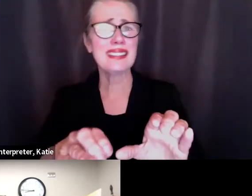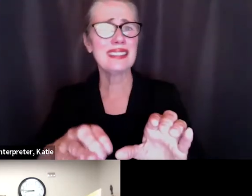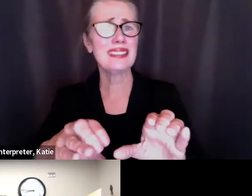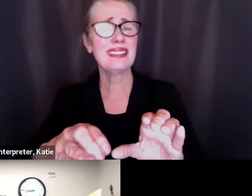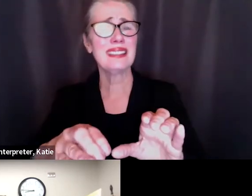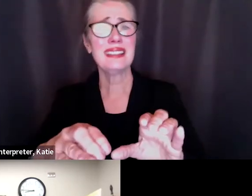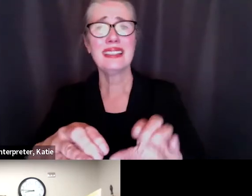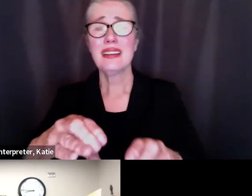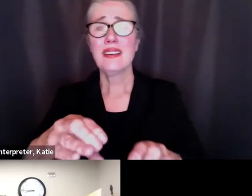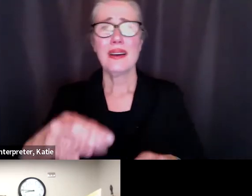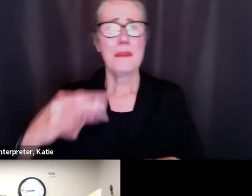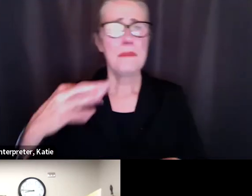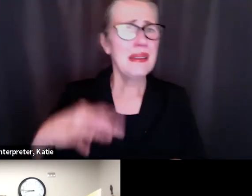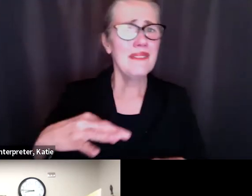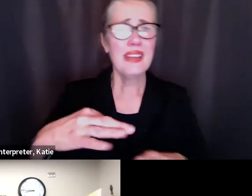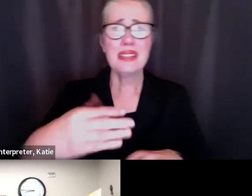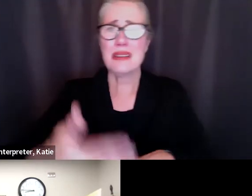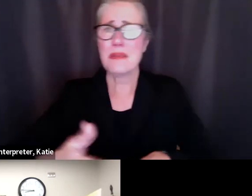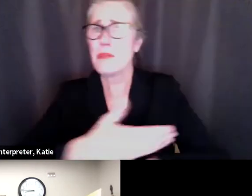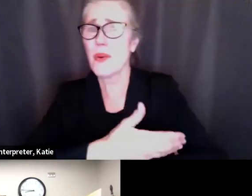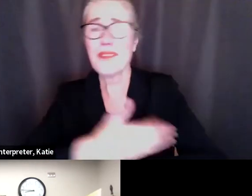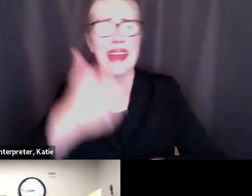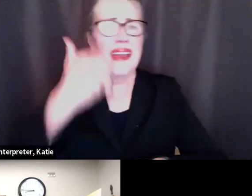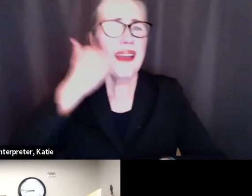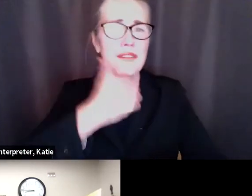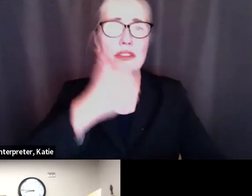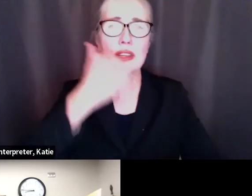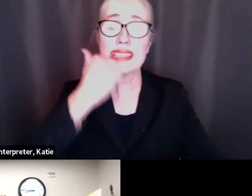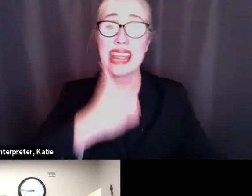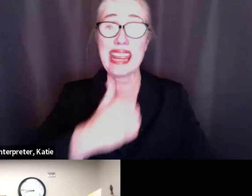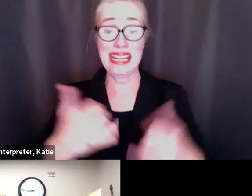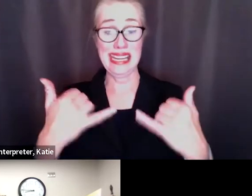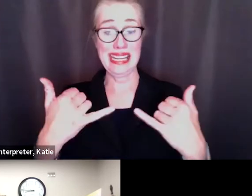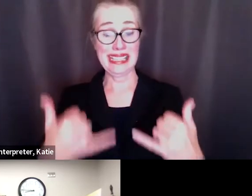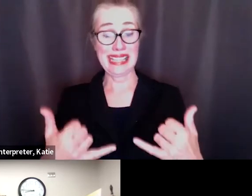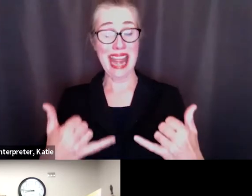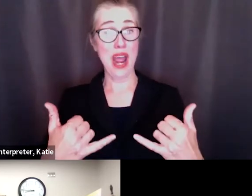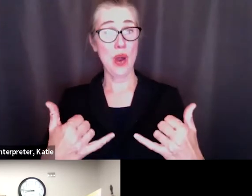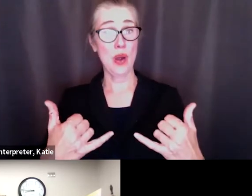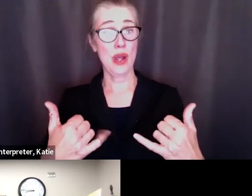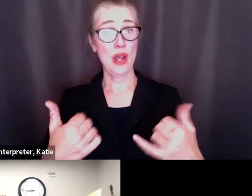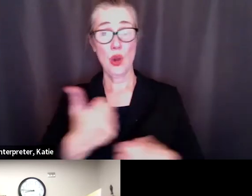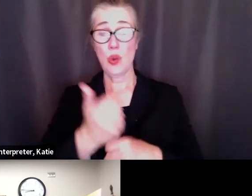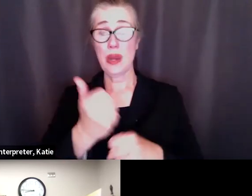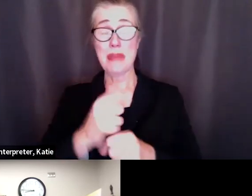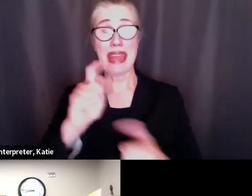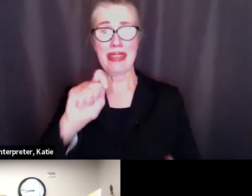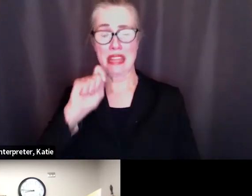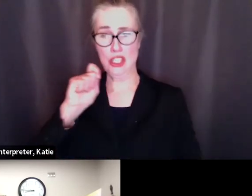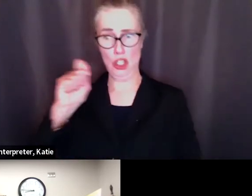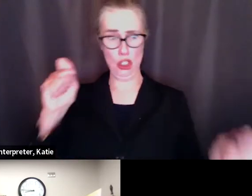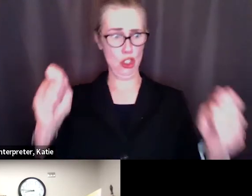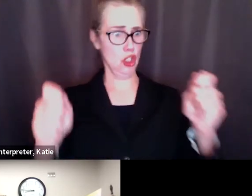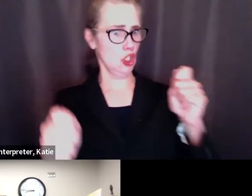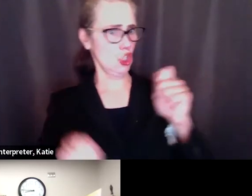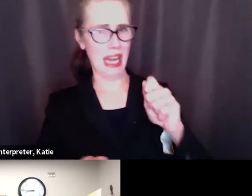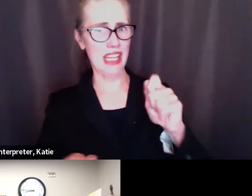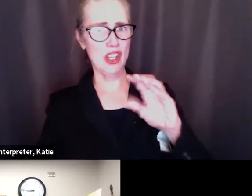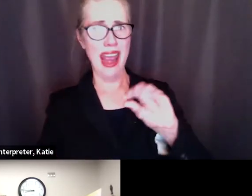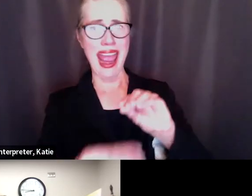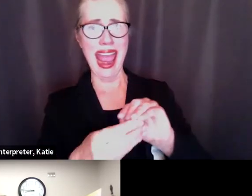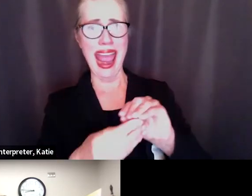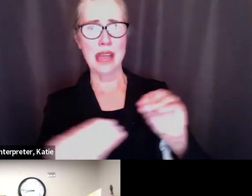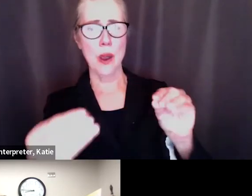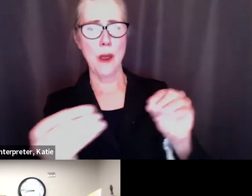not believe this is the time for us to for us to make such a radical change that is going to add